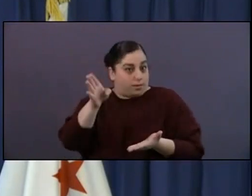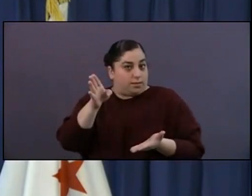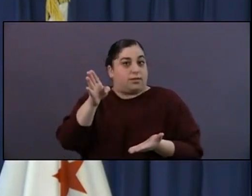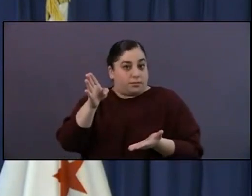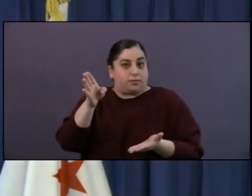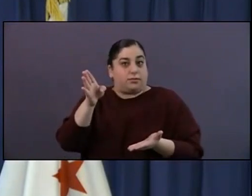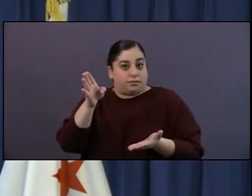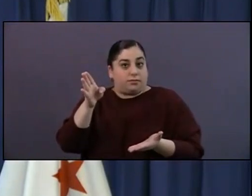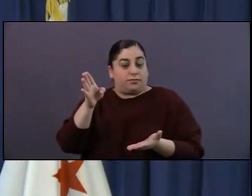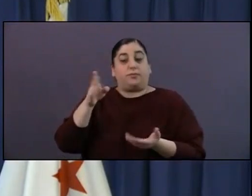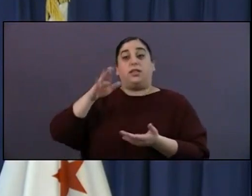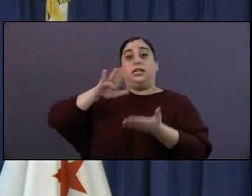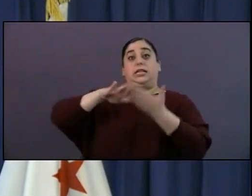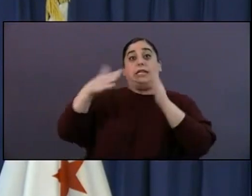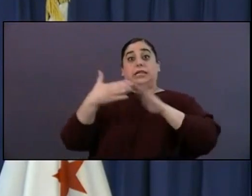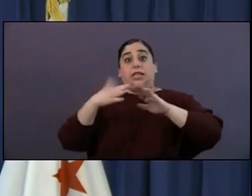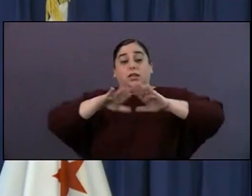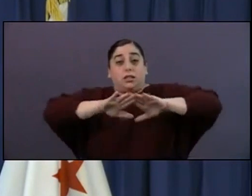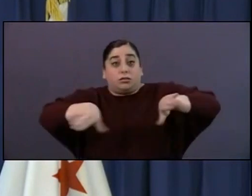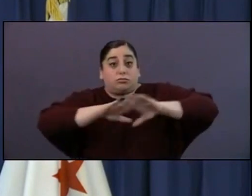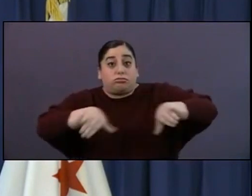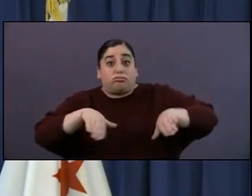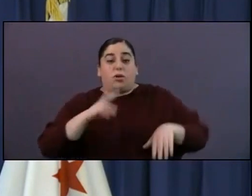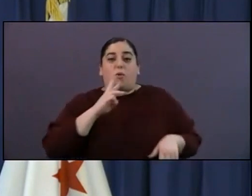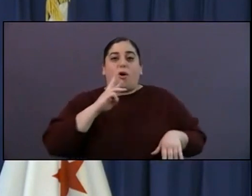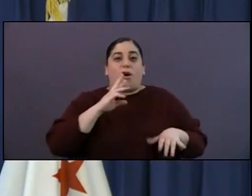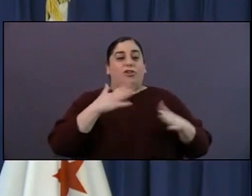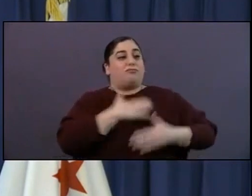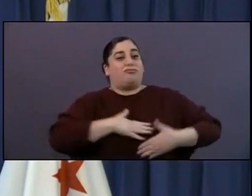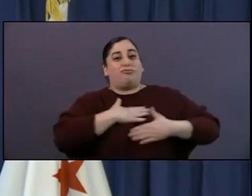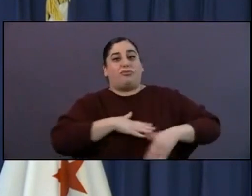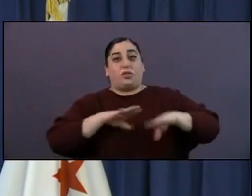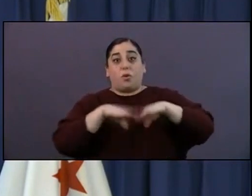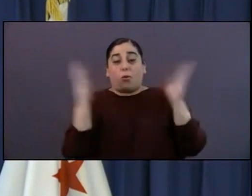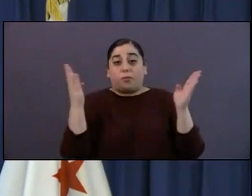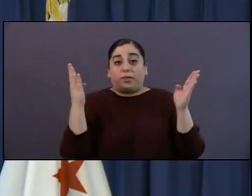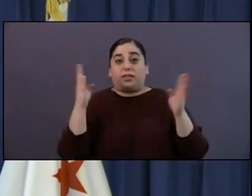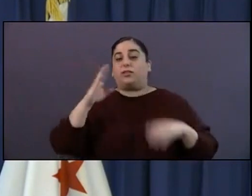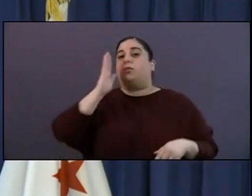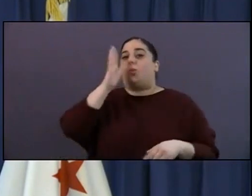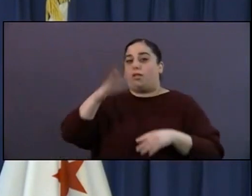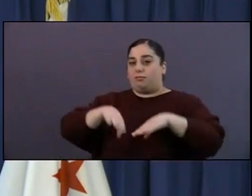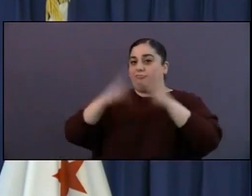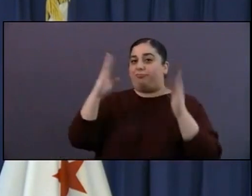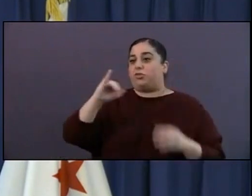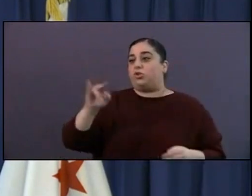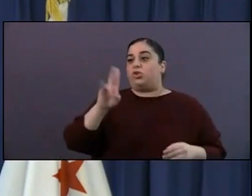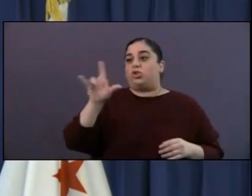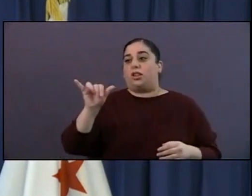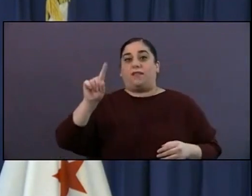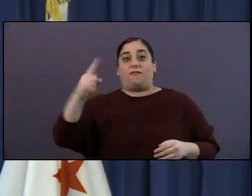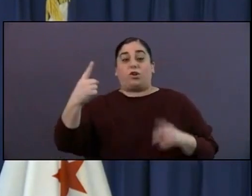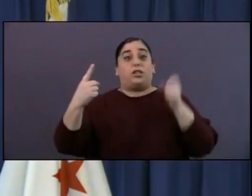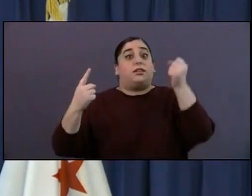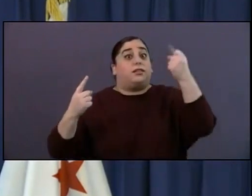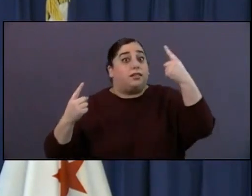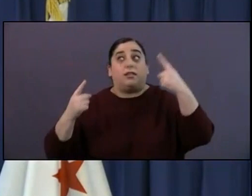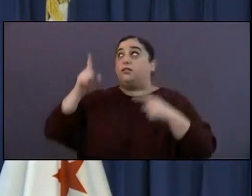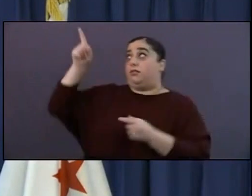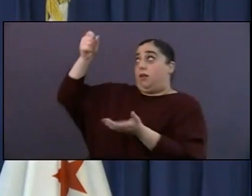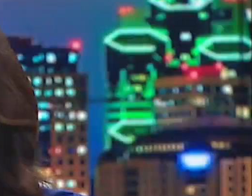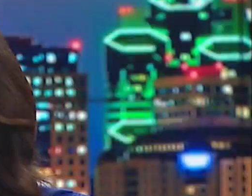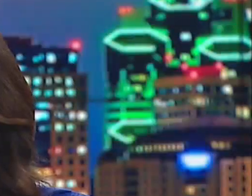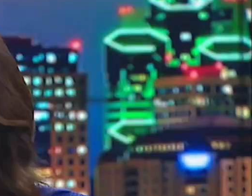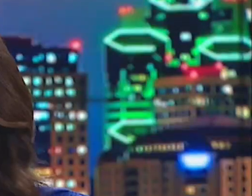we are allowed to do so due to public health mandates, additional code enforcement officers to bolster public